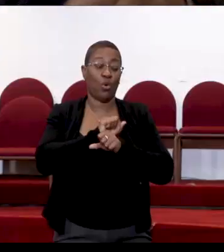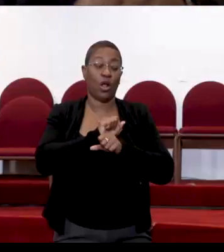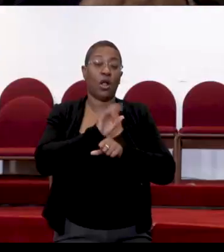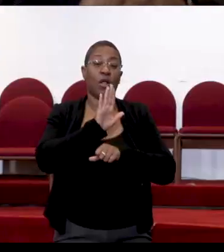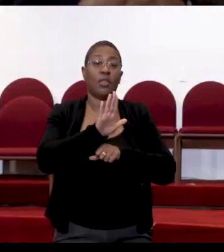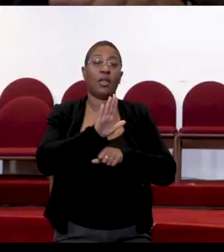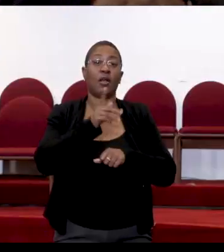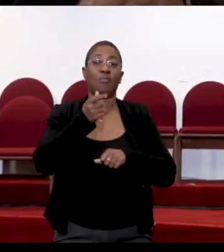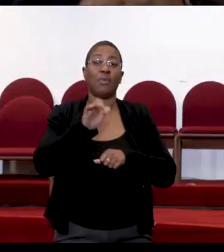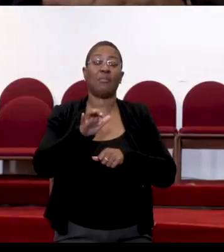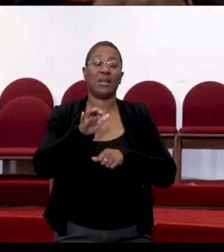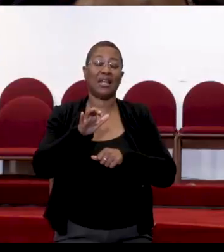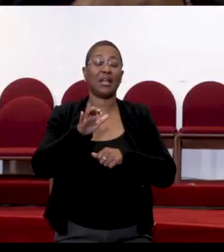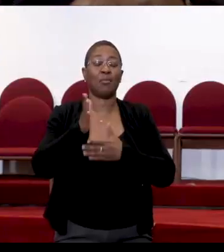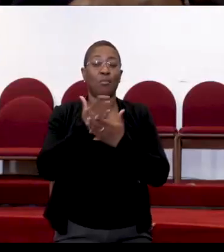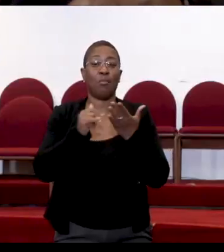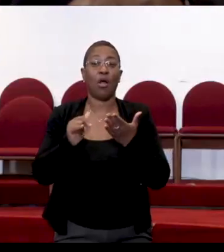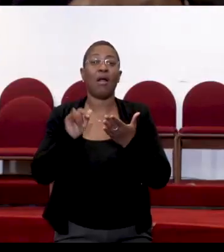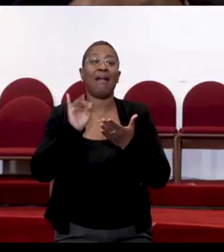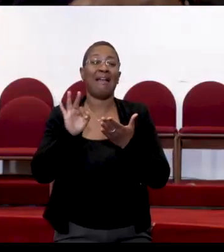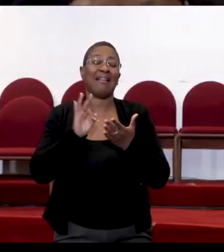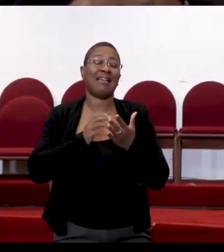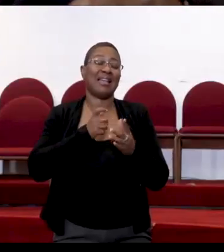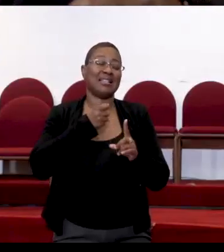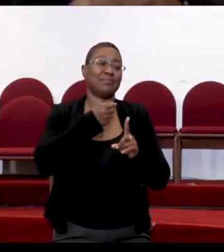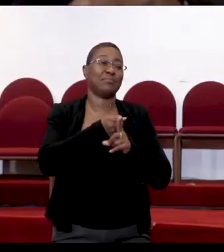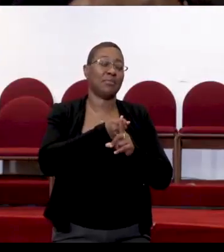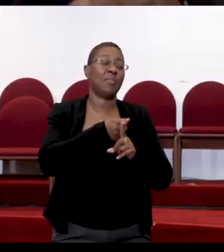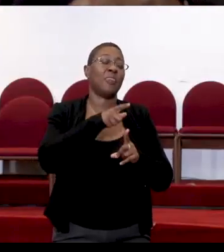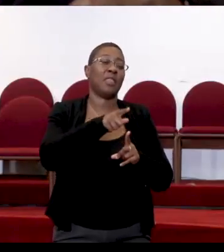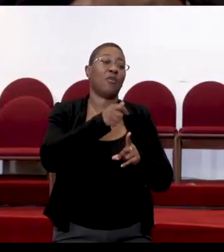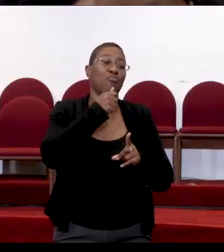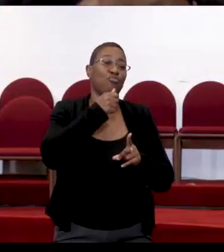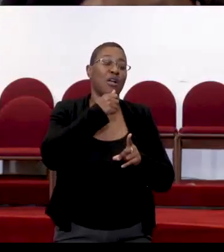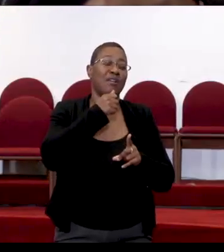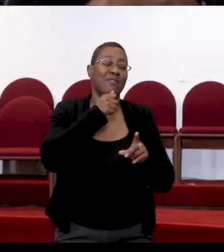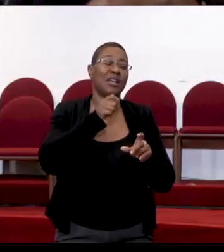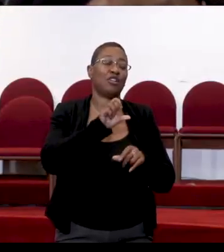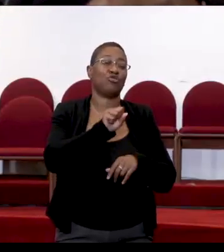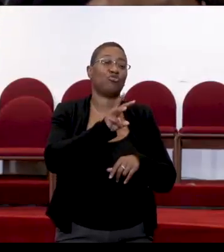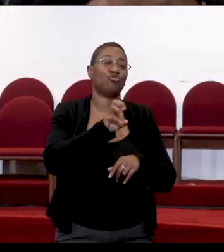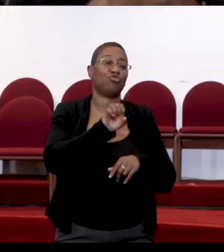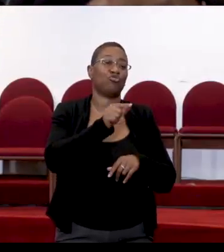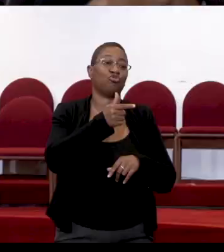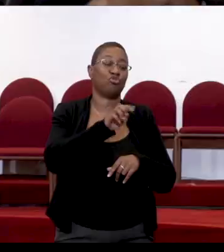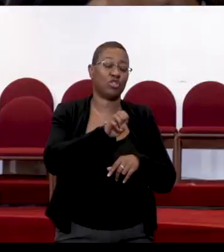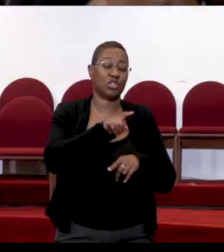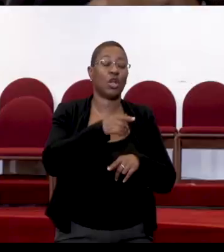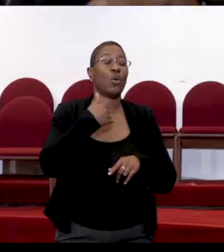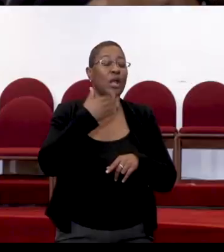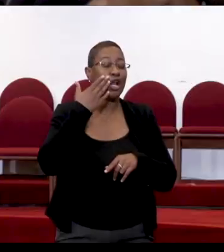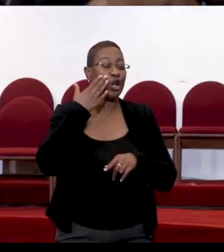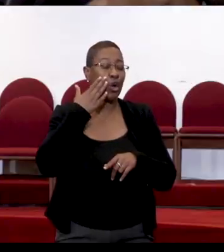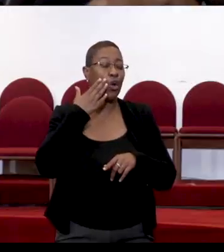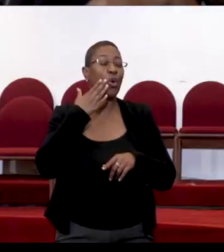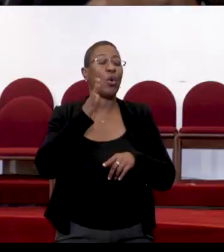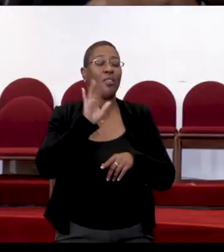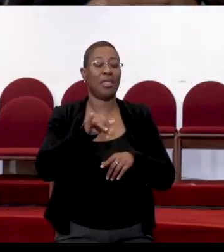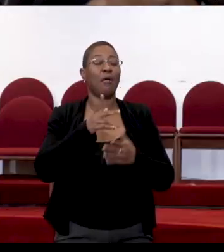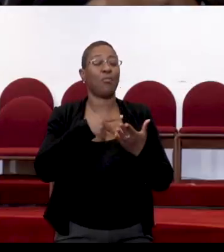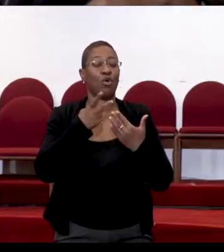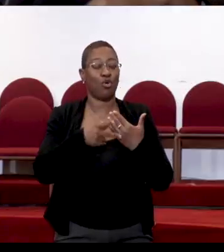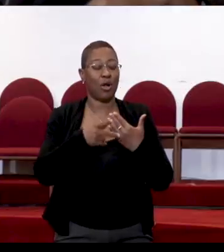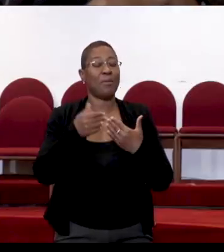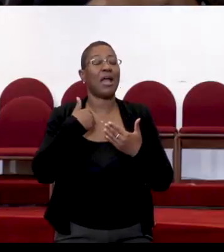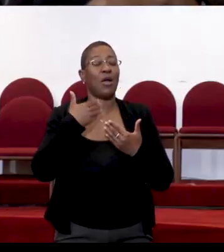public end, and it's coming into the private sewer lateral drains. Yes, we know about the sewer lateral drains program. I've been at the